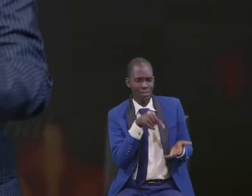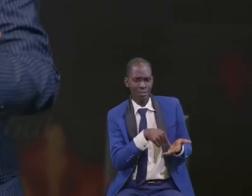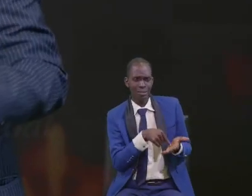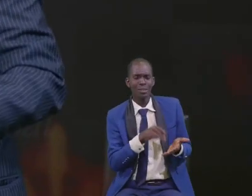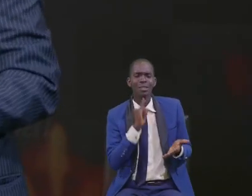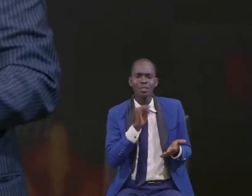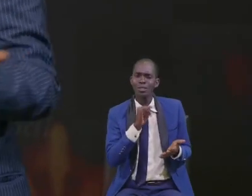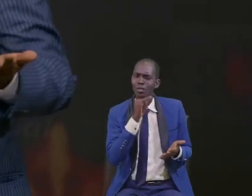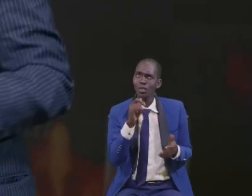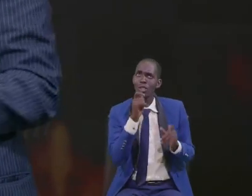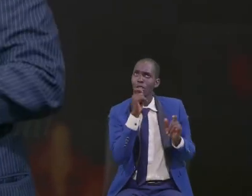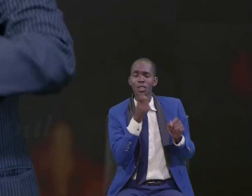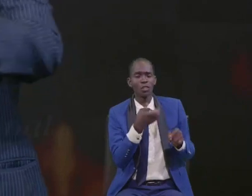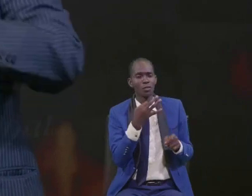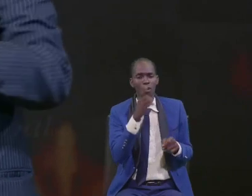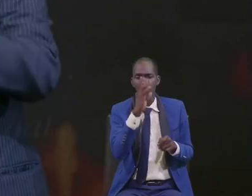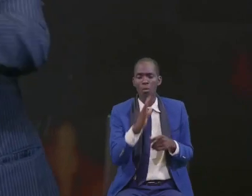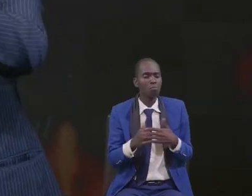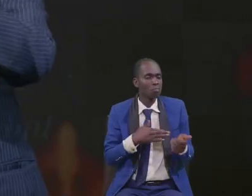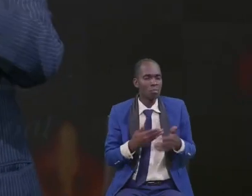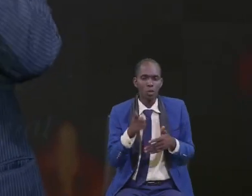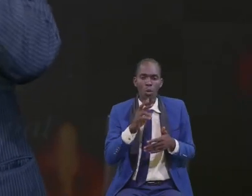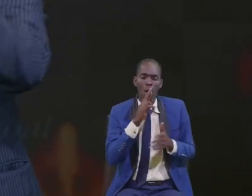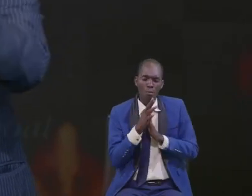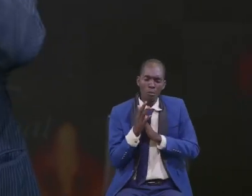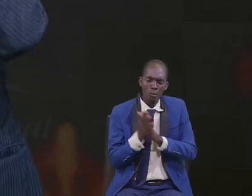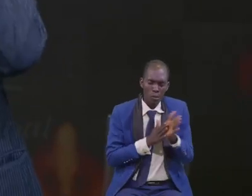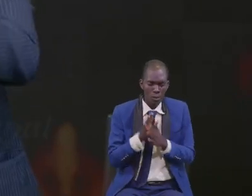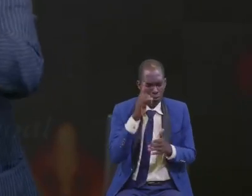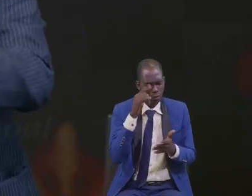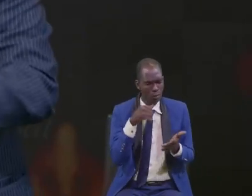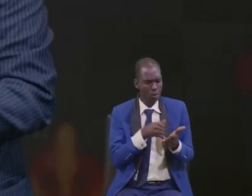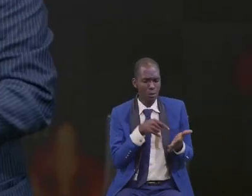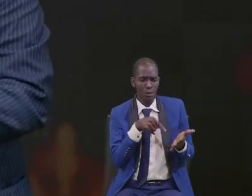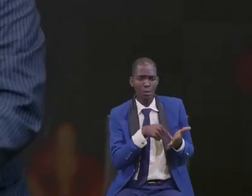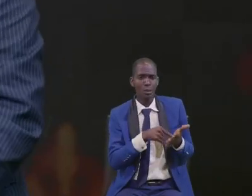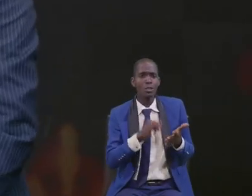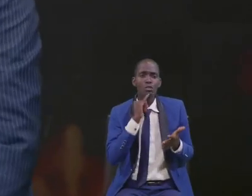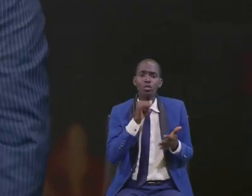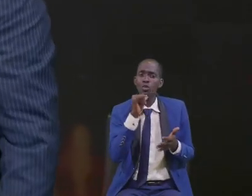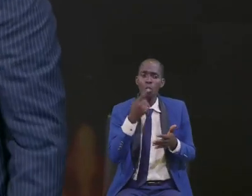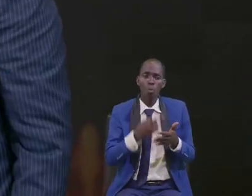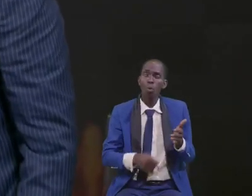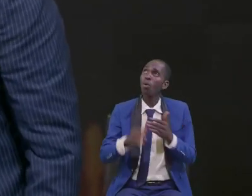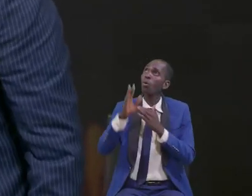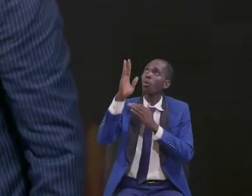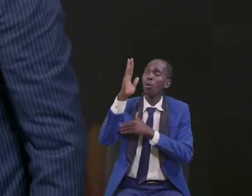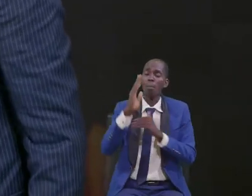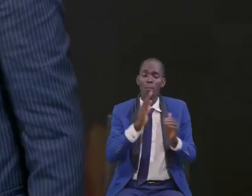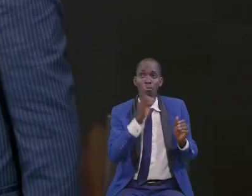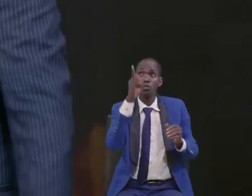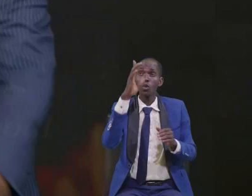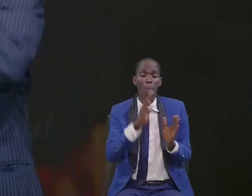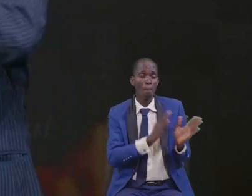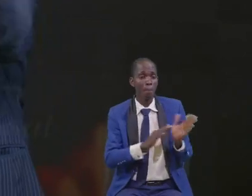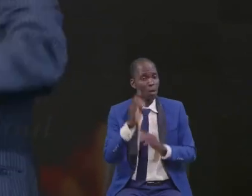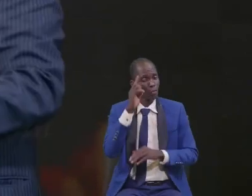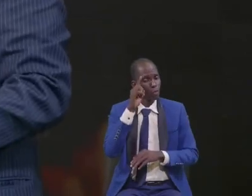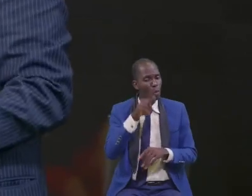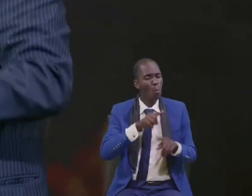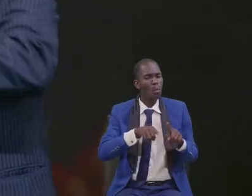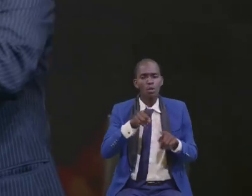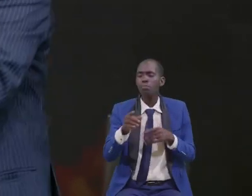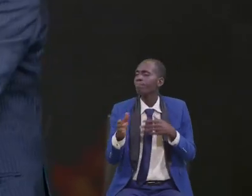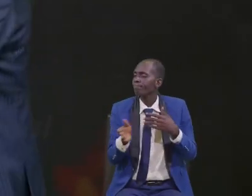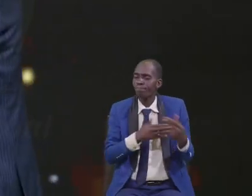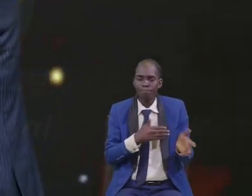gift of God. It's not the grace of God. It's not what God gives by himself. But you want that thing by all means, whatever